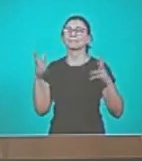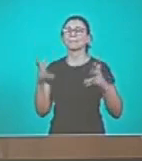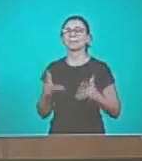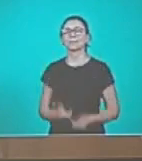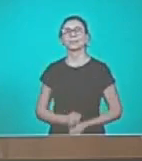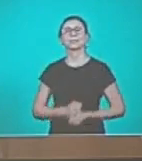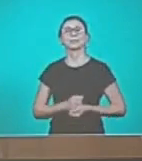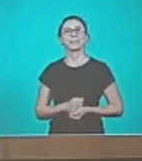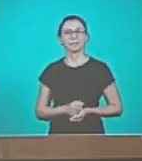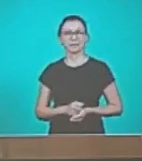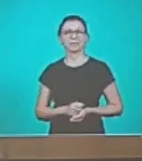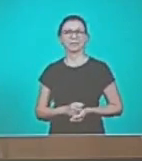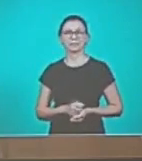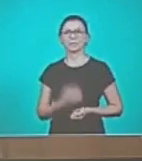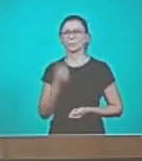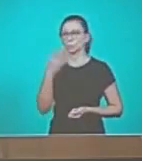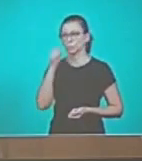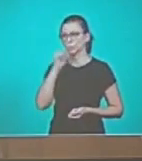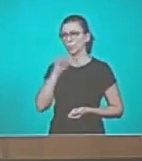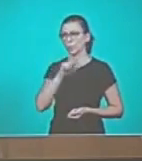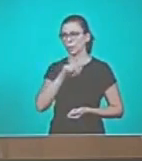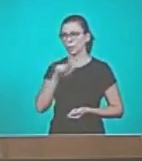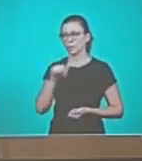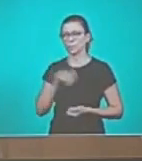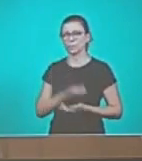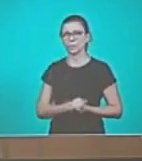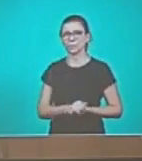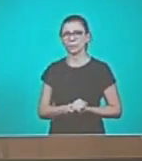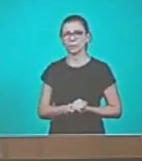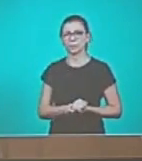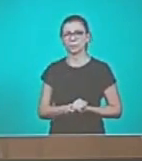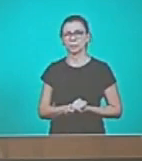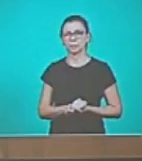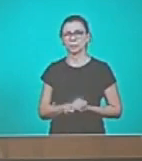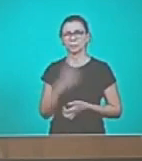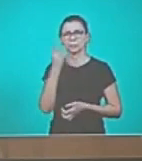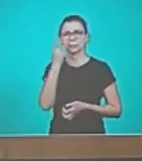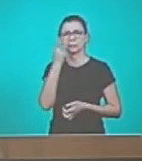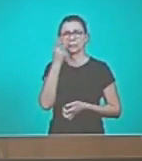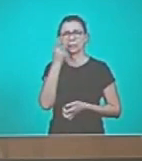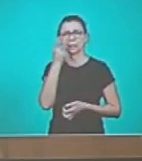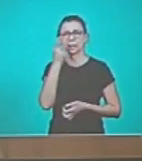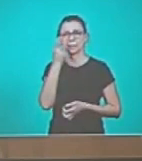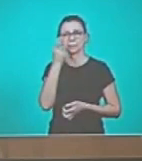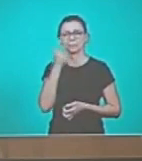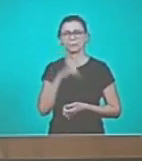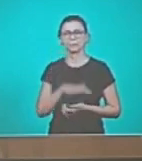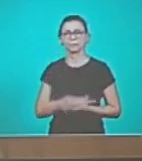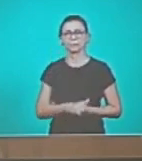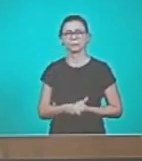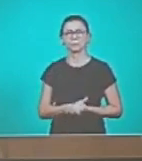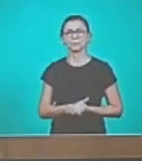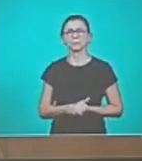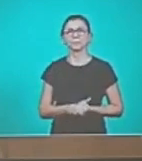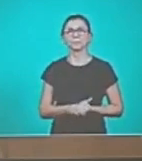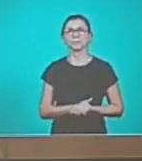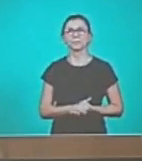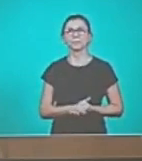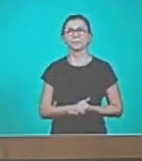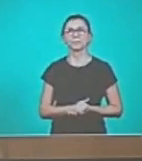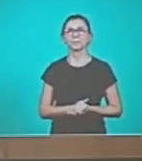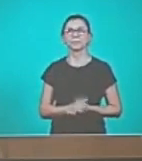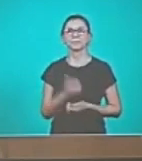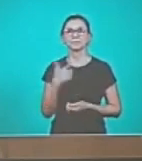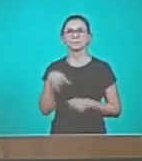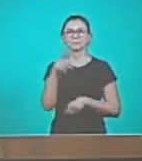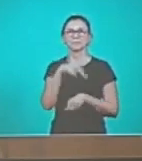My brethren, how wonderful it is. Very well, my sister. She's from Fortaleza in Ceará. Look at this. So she's from